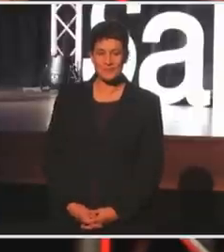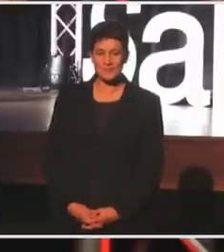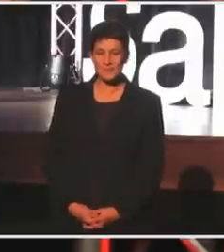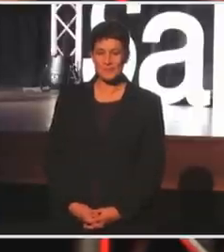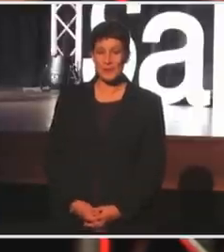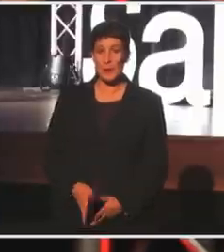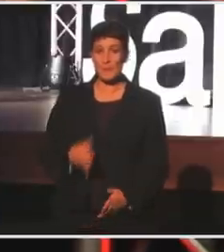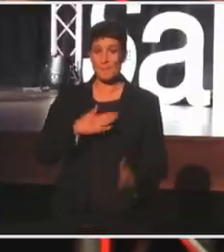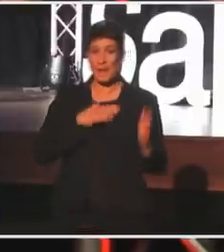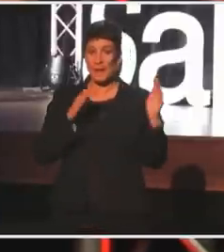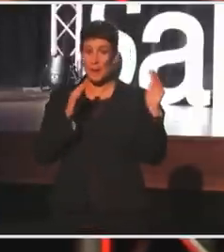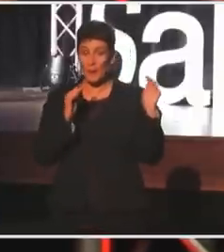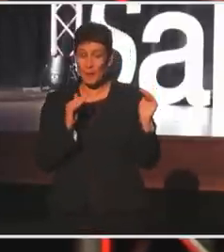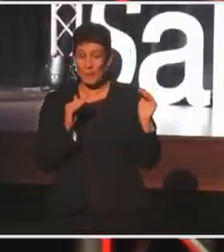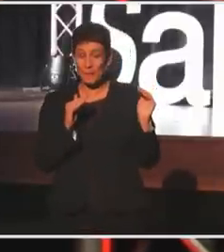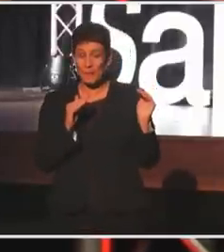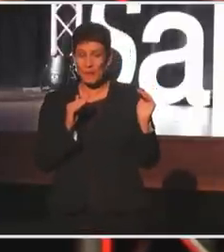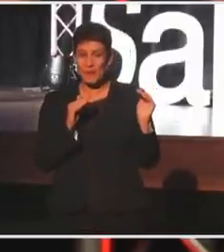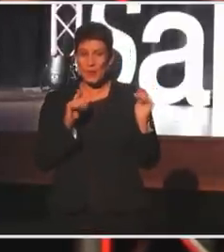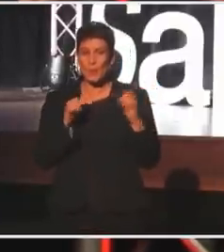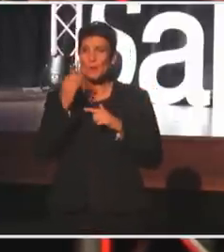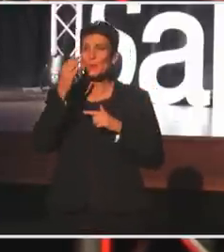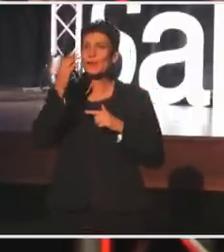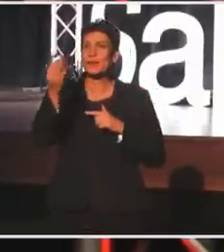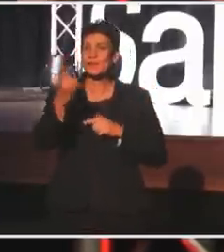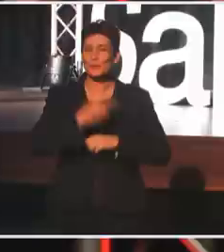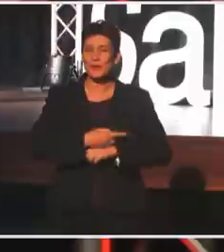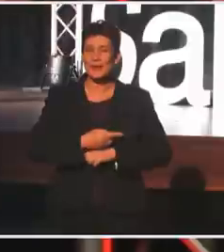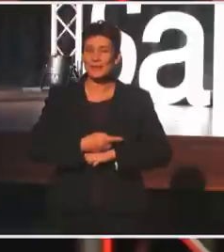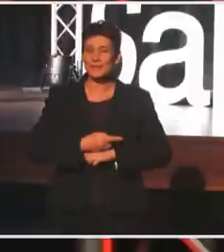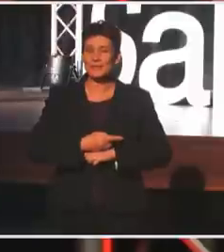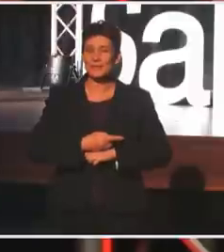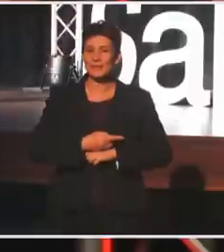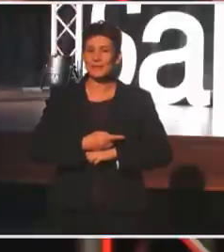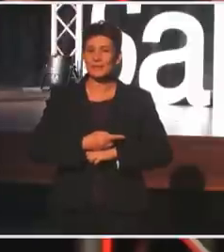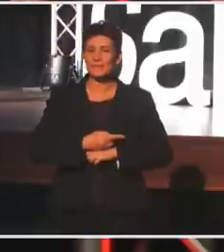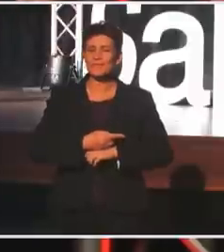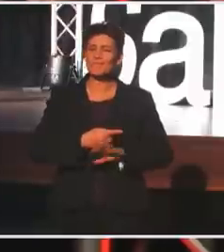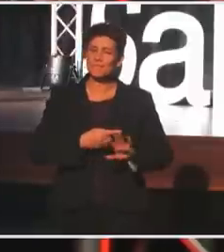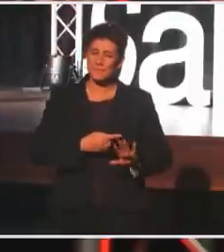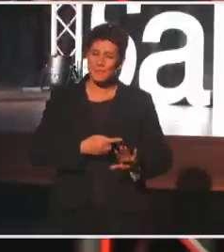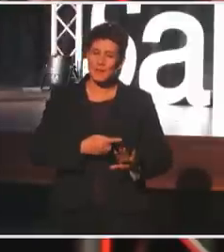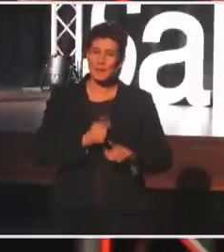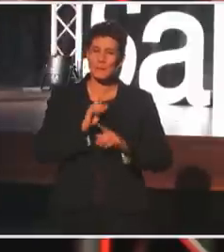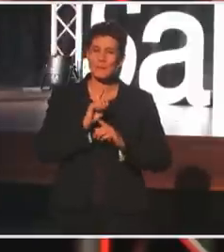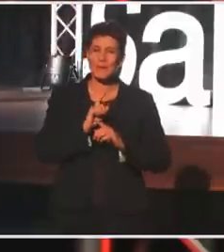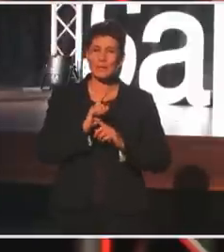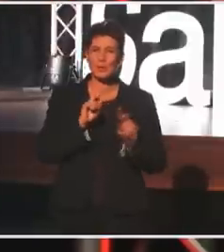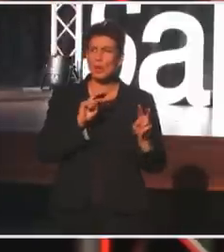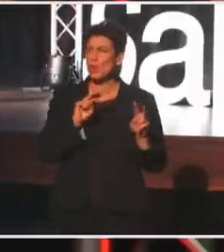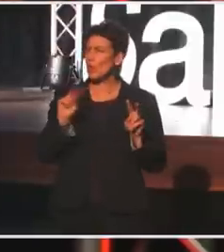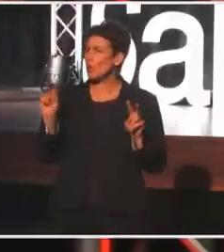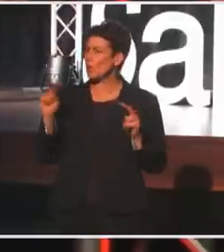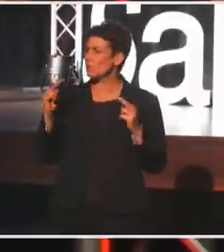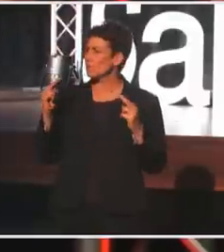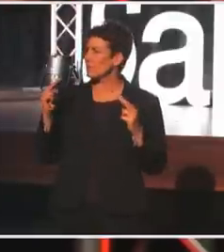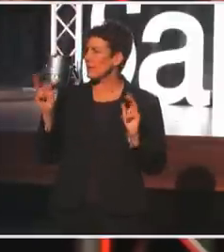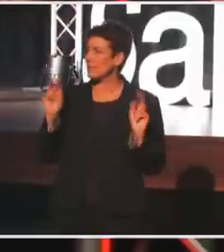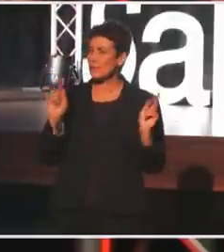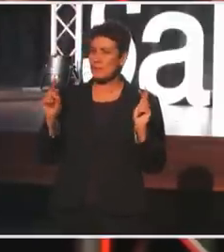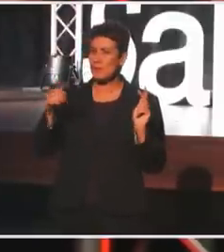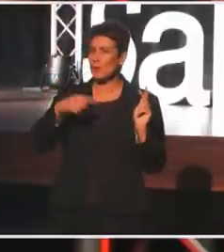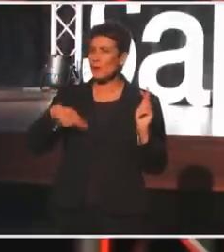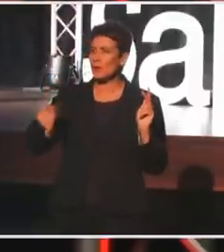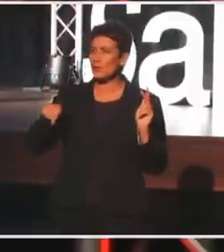My hope is that when you leave here today, you'll take a moment to look at the people around you